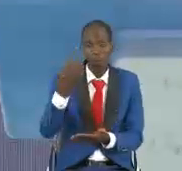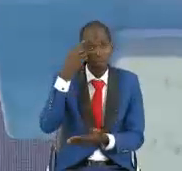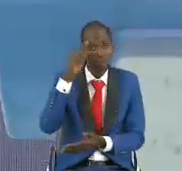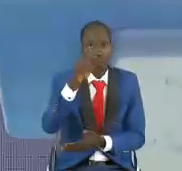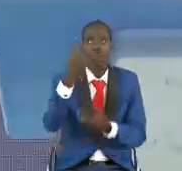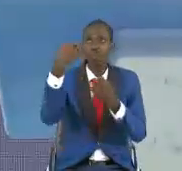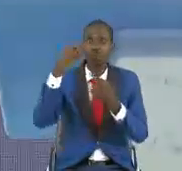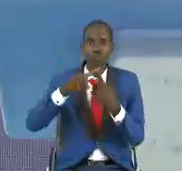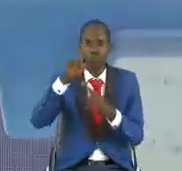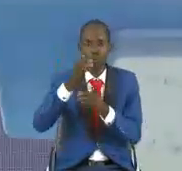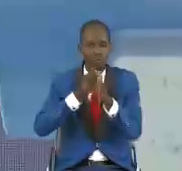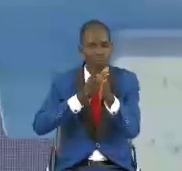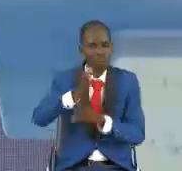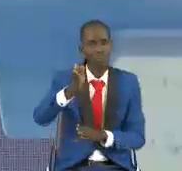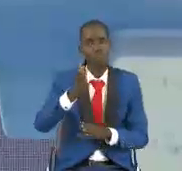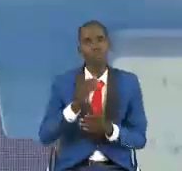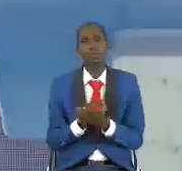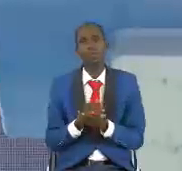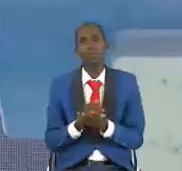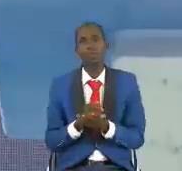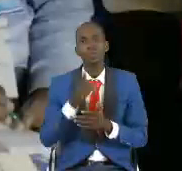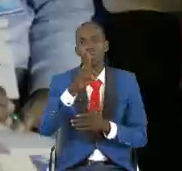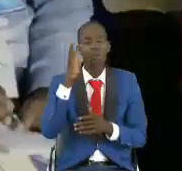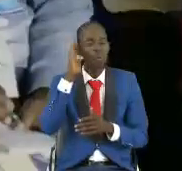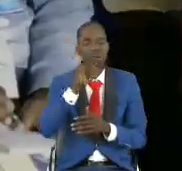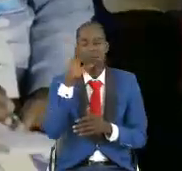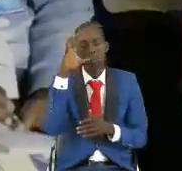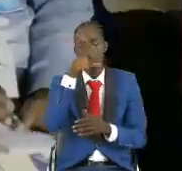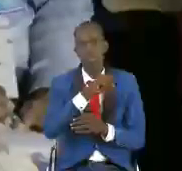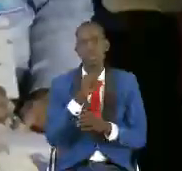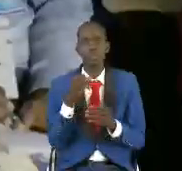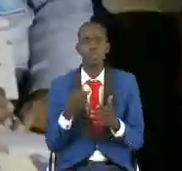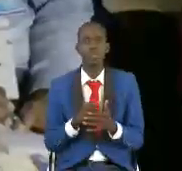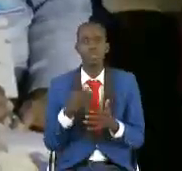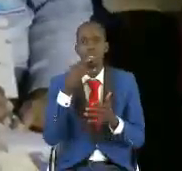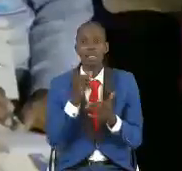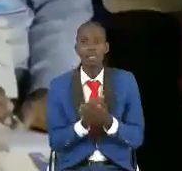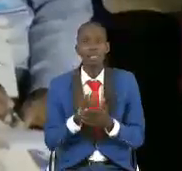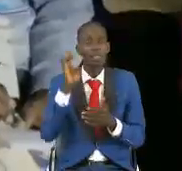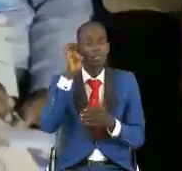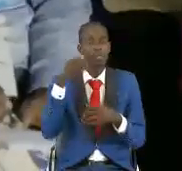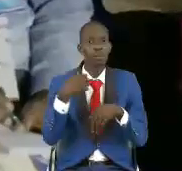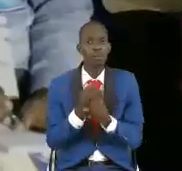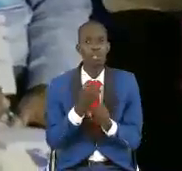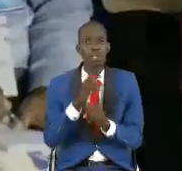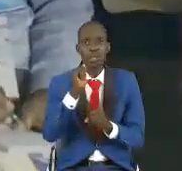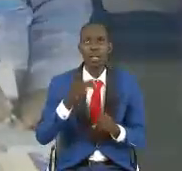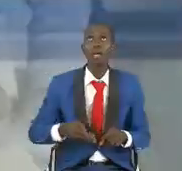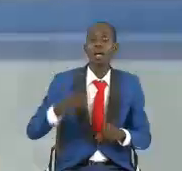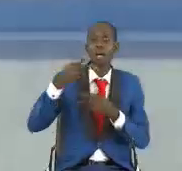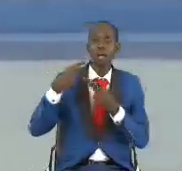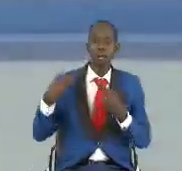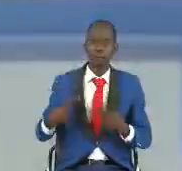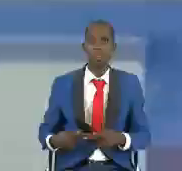directly. You will not miss it. He said he's made an high priest forever after the order